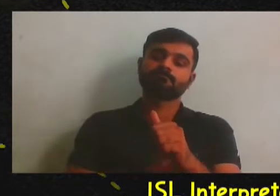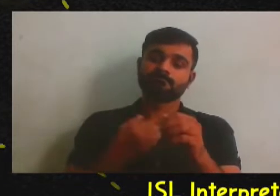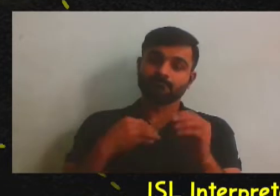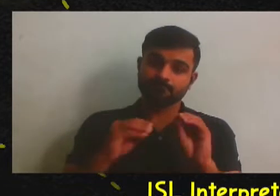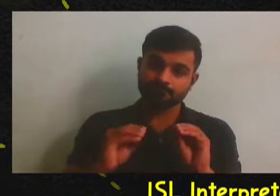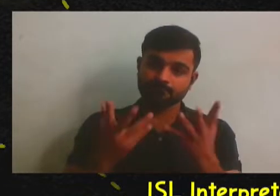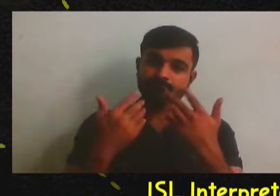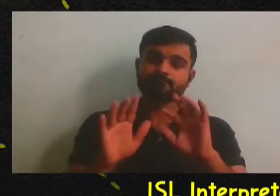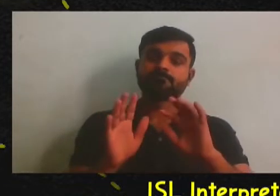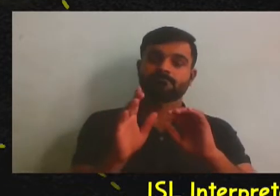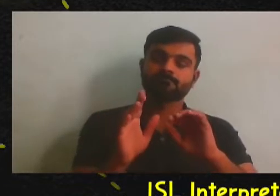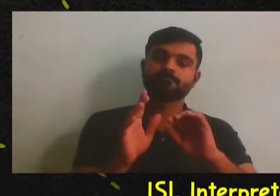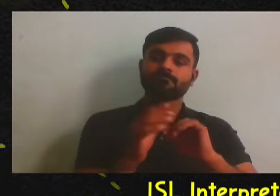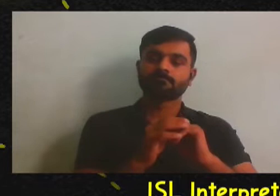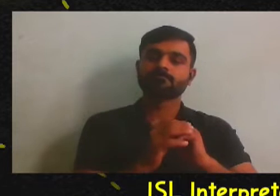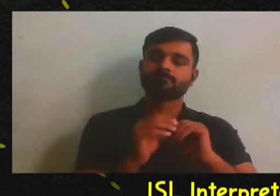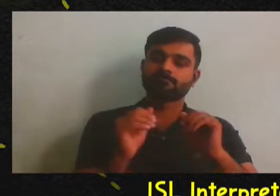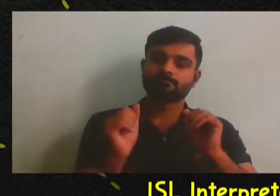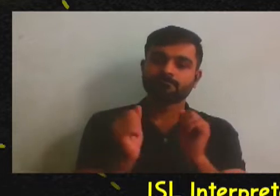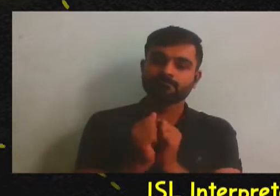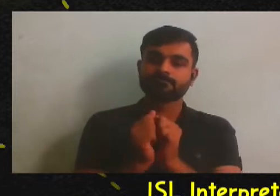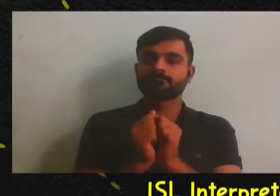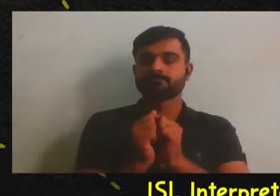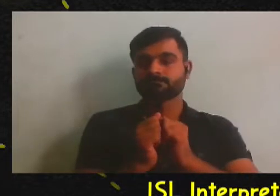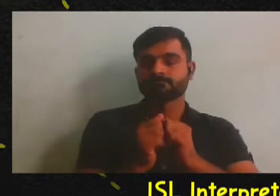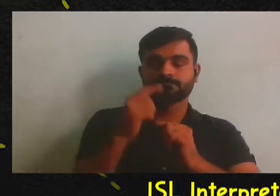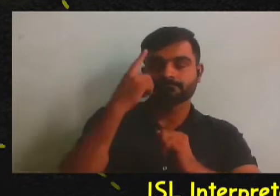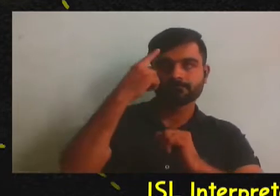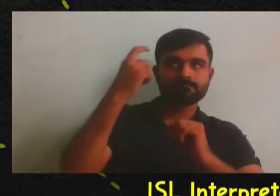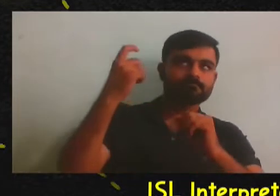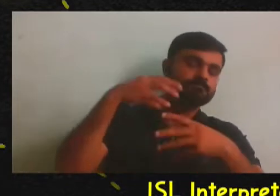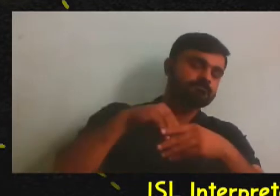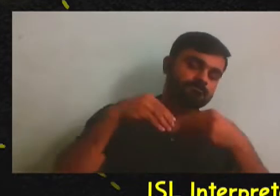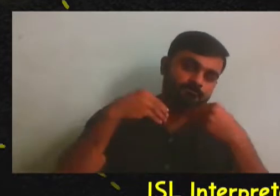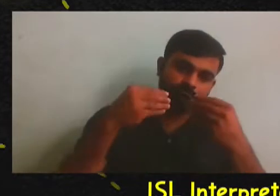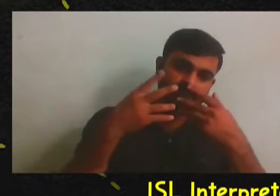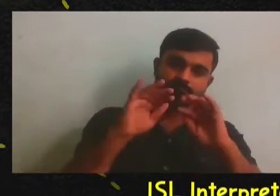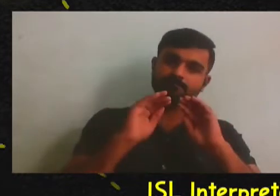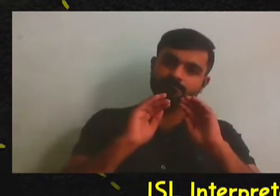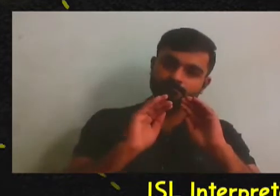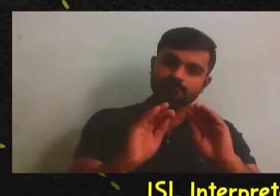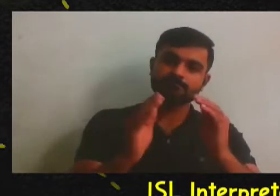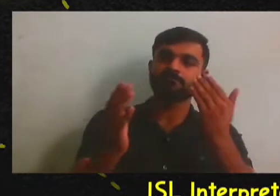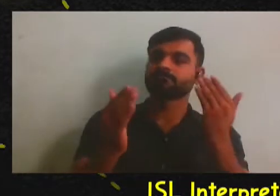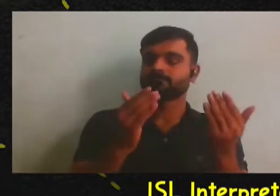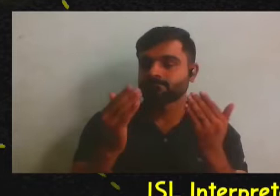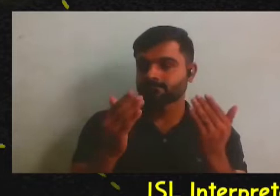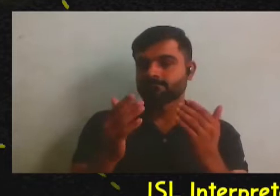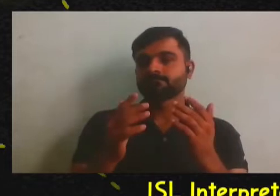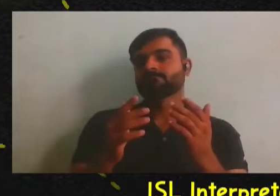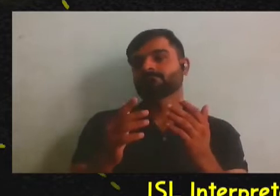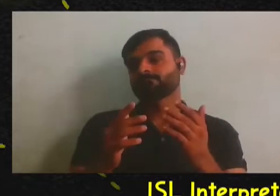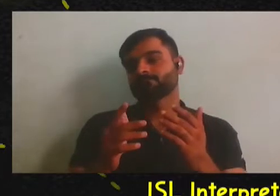started, with the desire to provide support services, or at